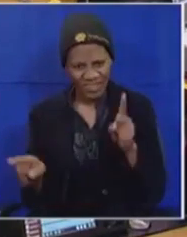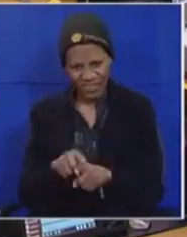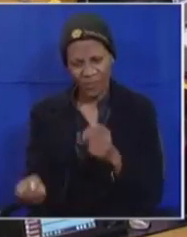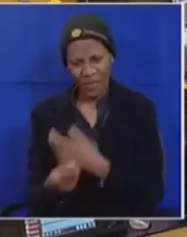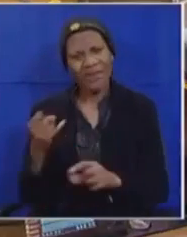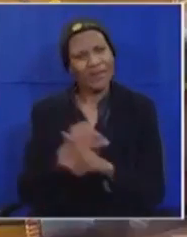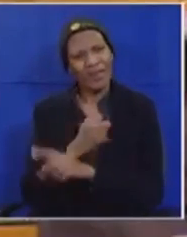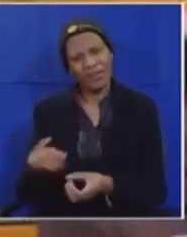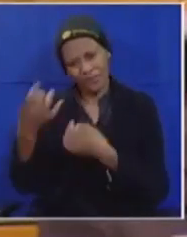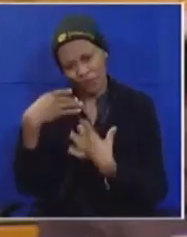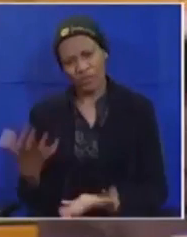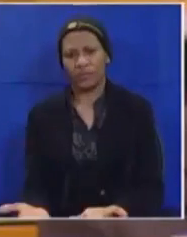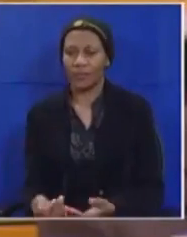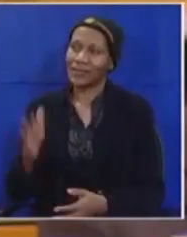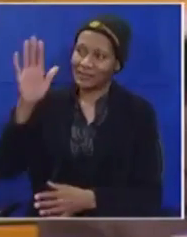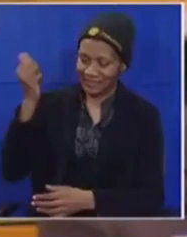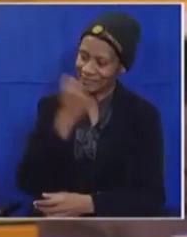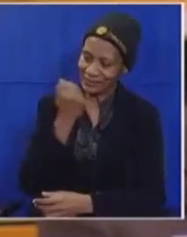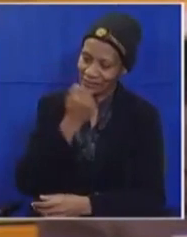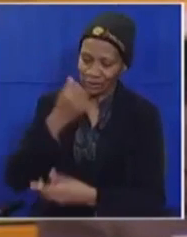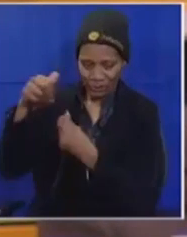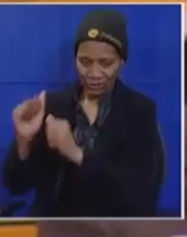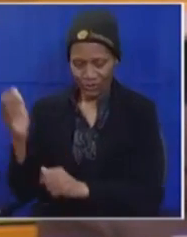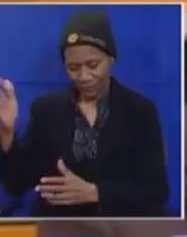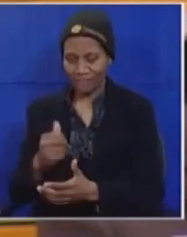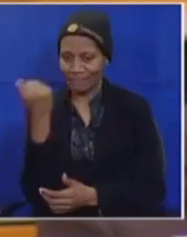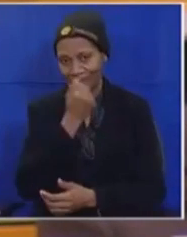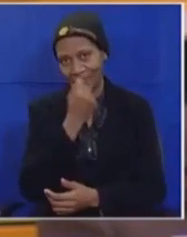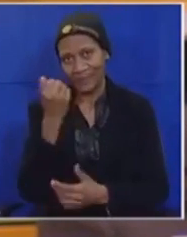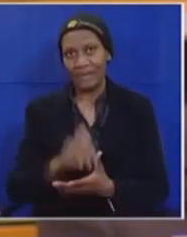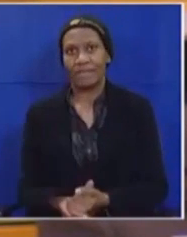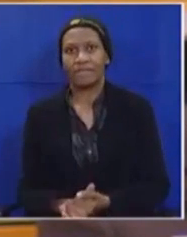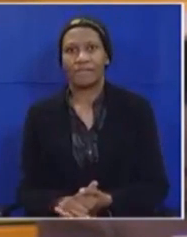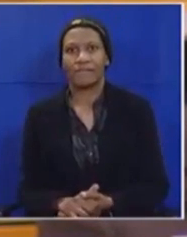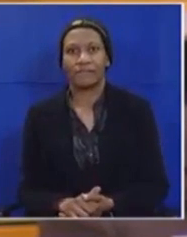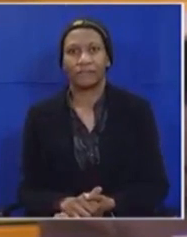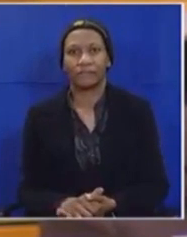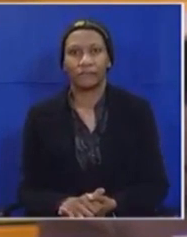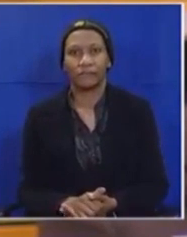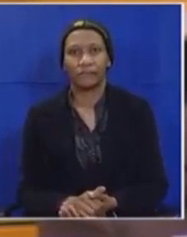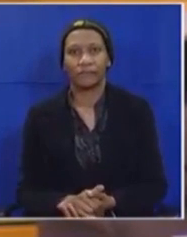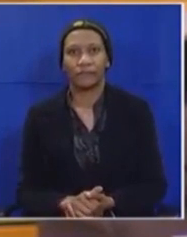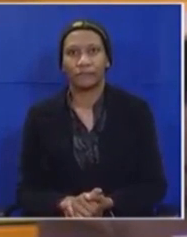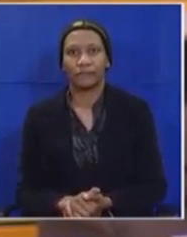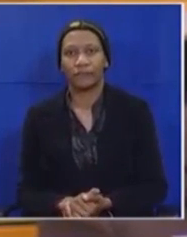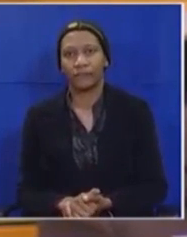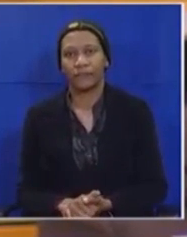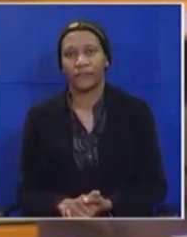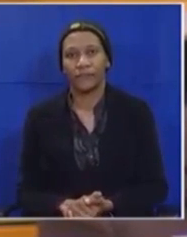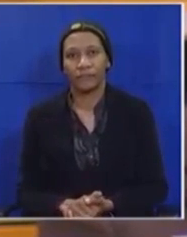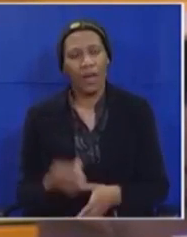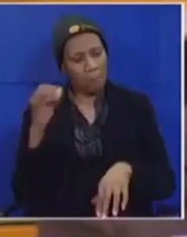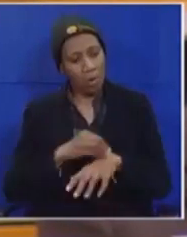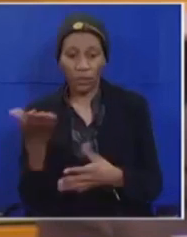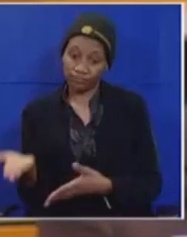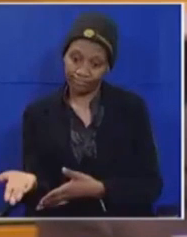wait. Siyaxolisa Sekela Somlimo, ngeke kuphinde kwenzeke. Honorable President, here's the